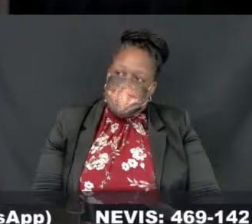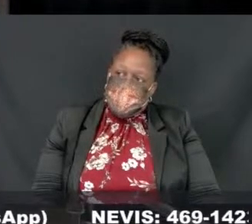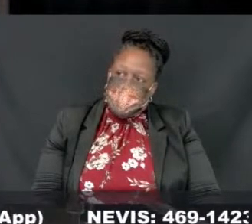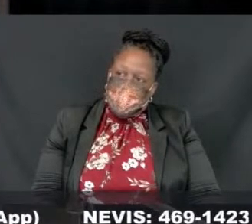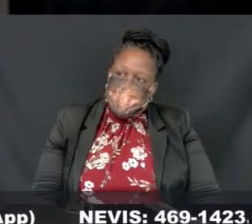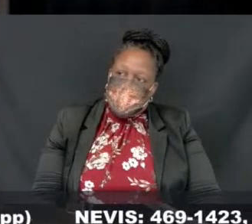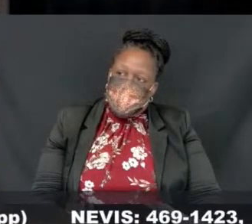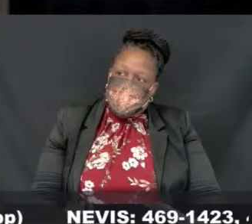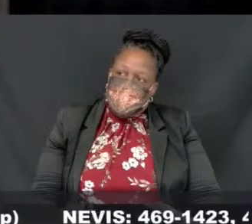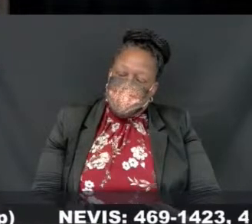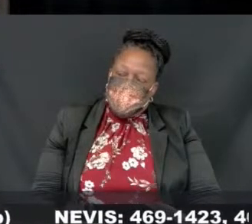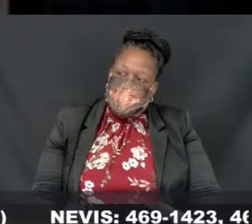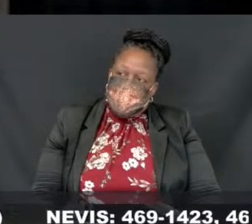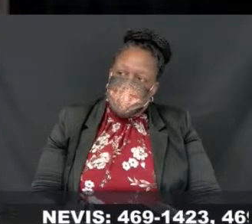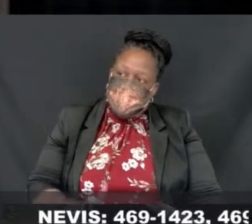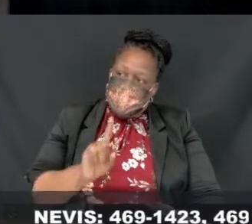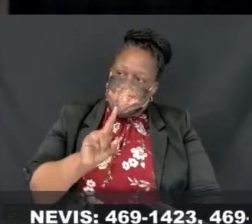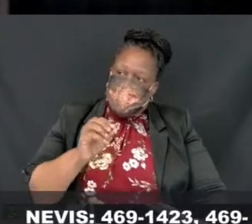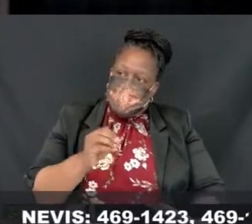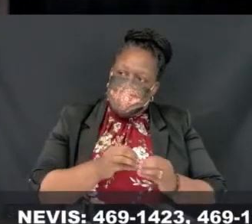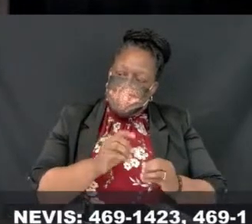more.